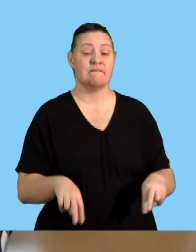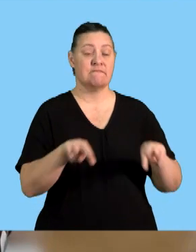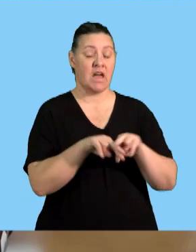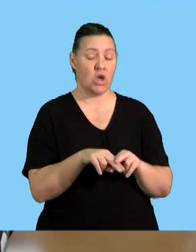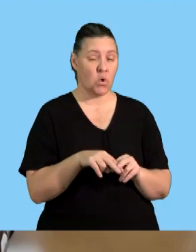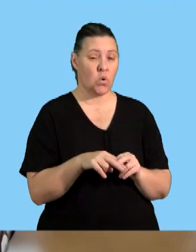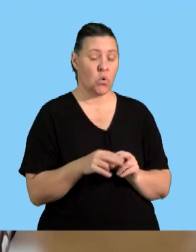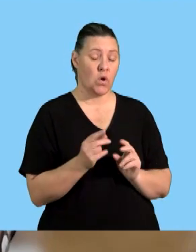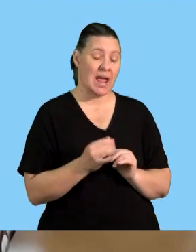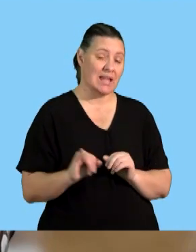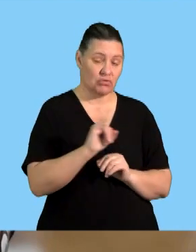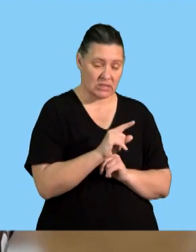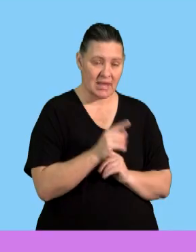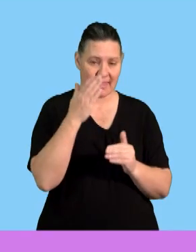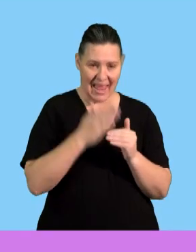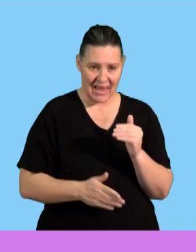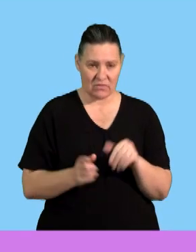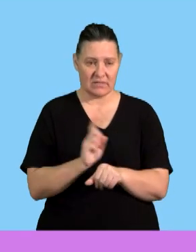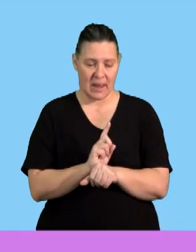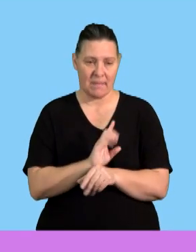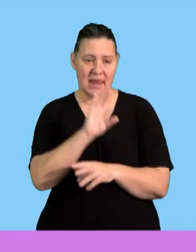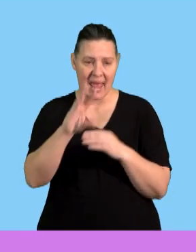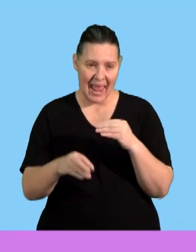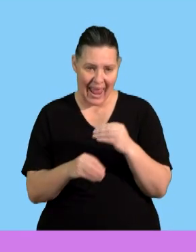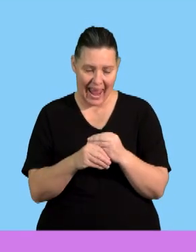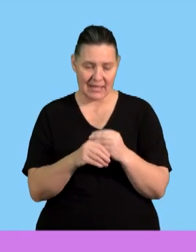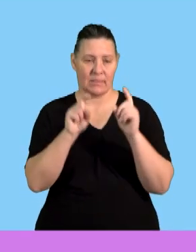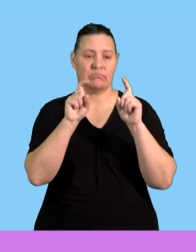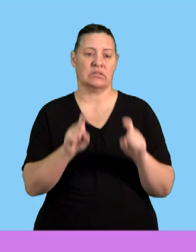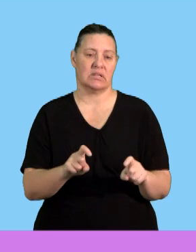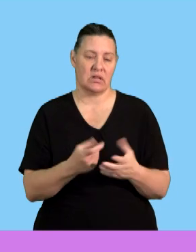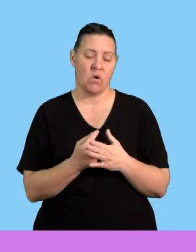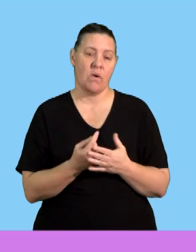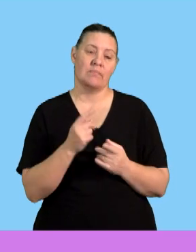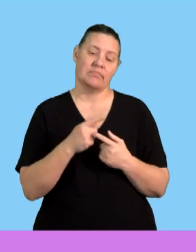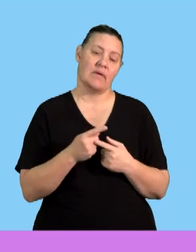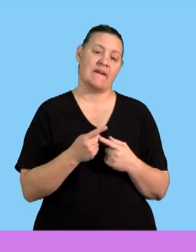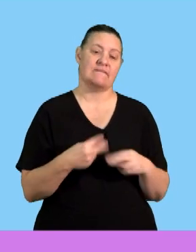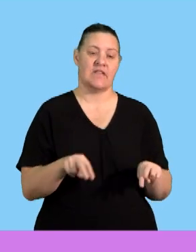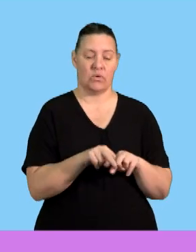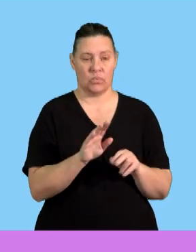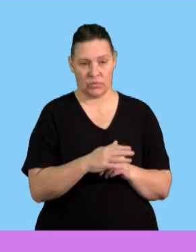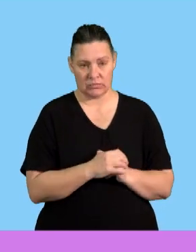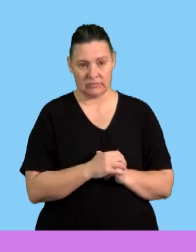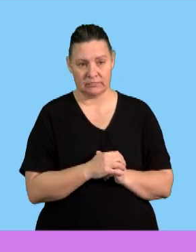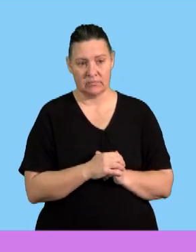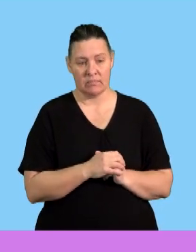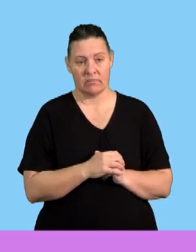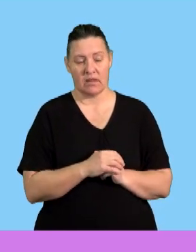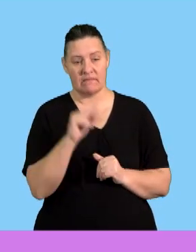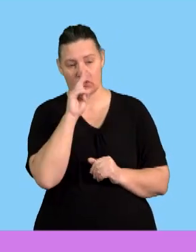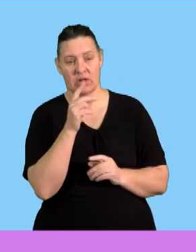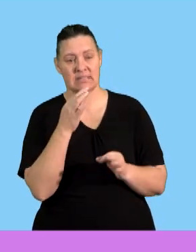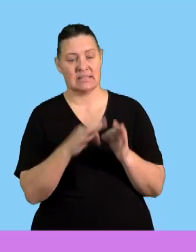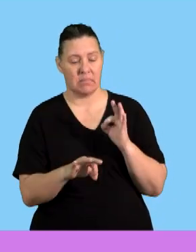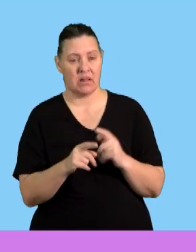calculated at the end of the period and added to the principal or initial value. Visually, simple interest